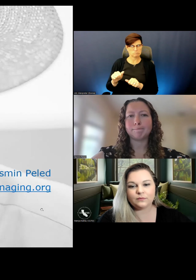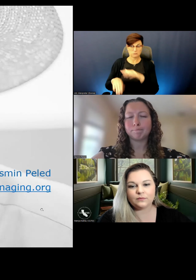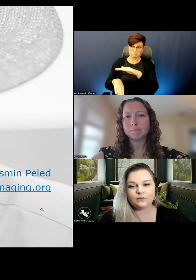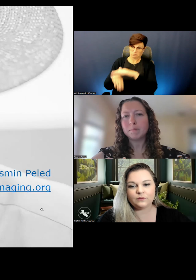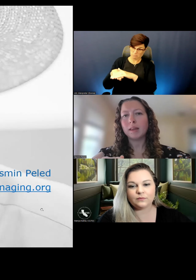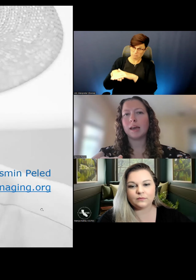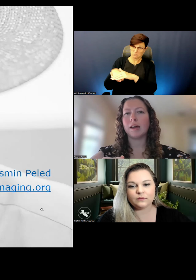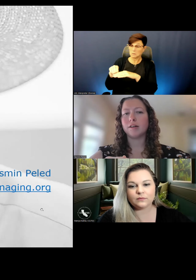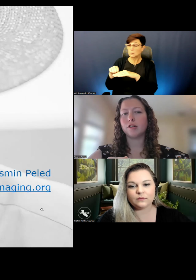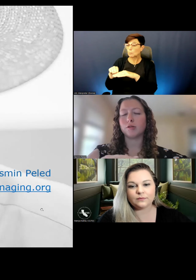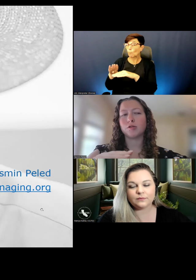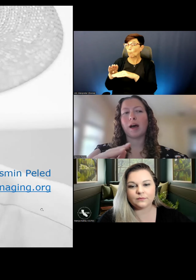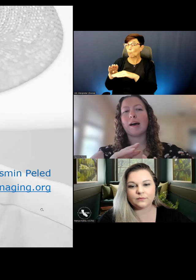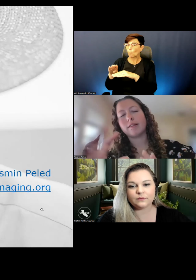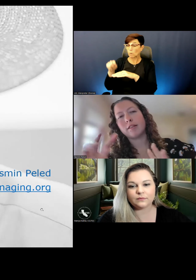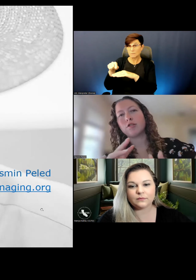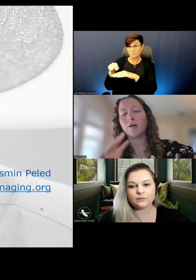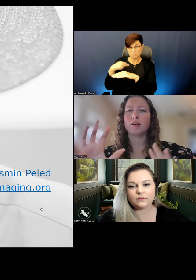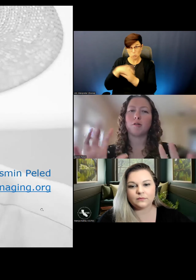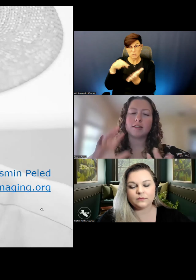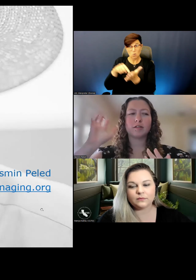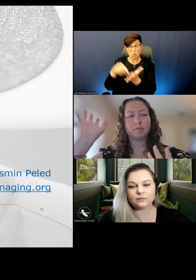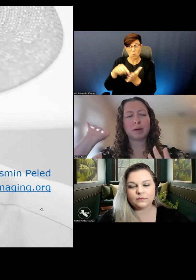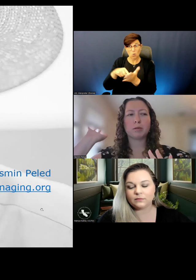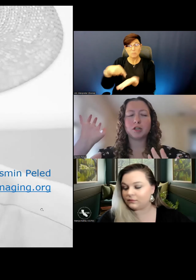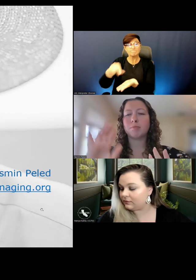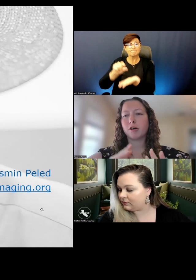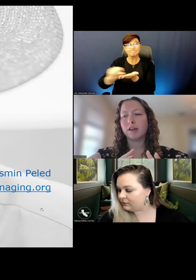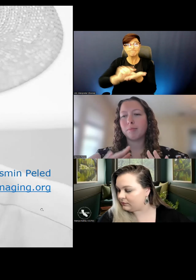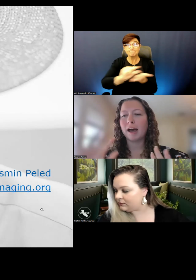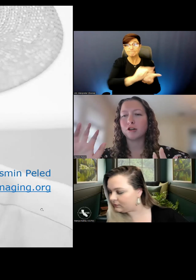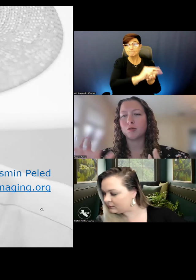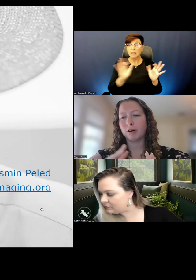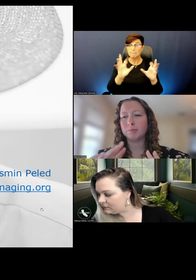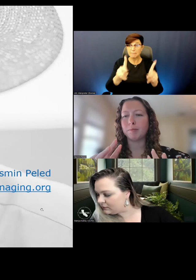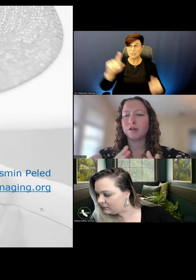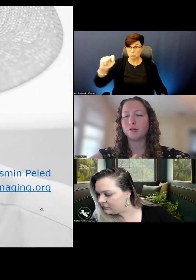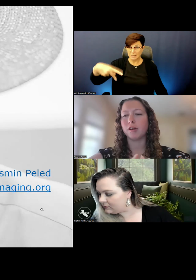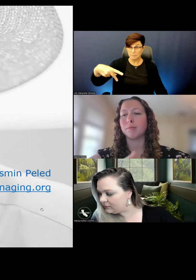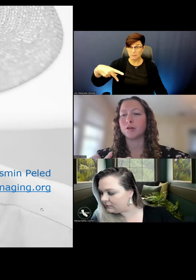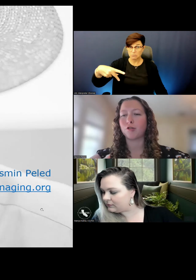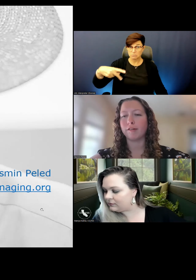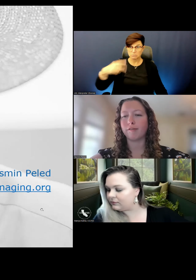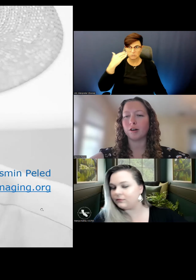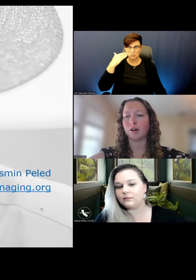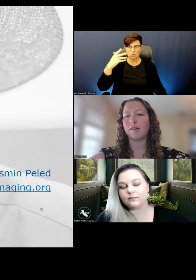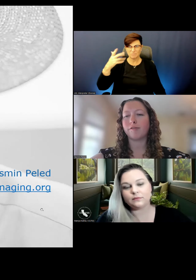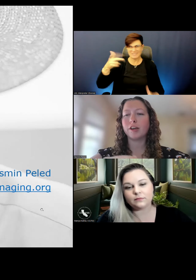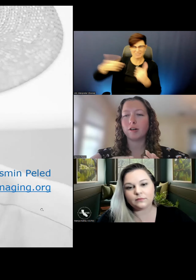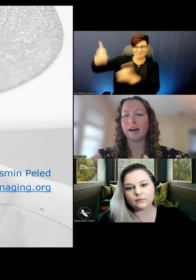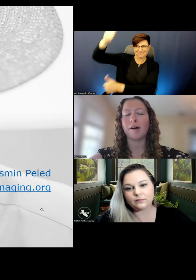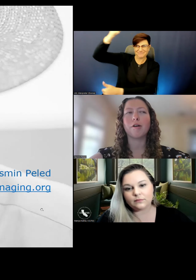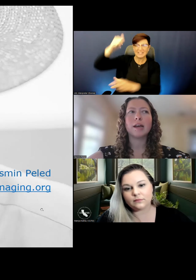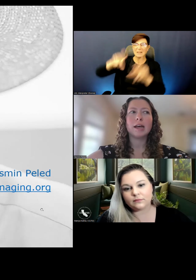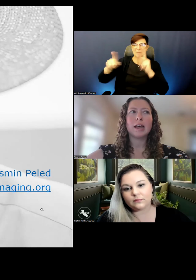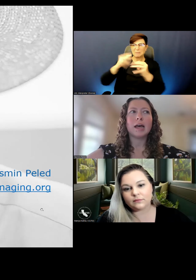And so there's lots of people much smarter than me, actuaries, people that do the numbers, try to figure